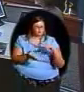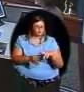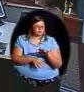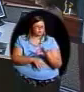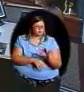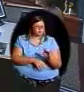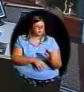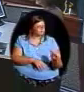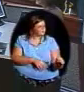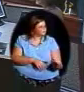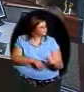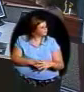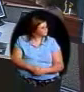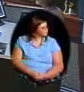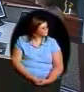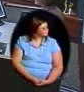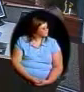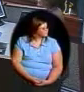little bit,